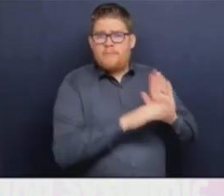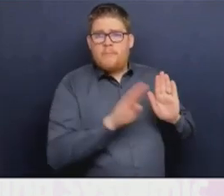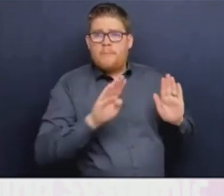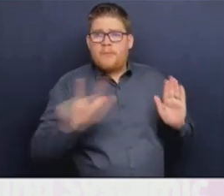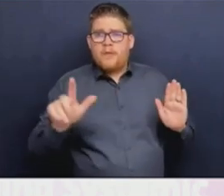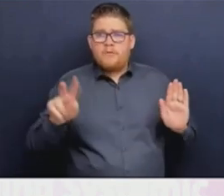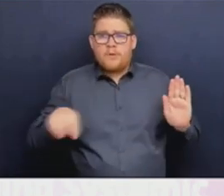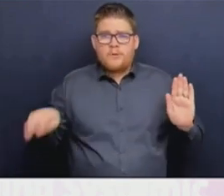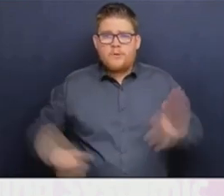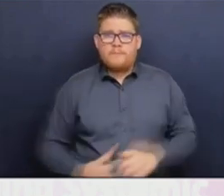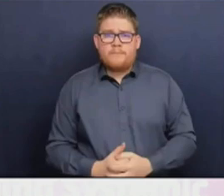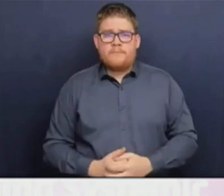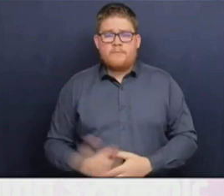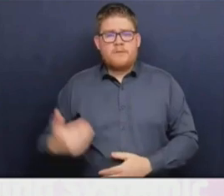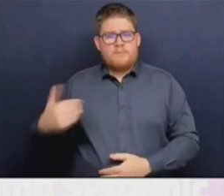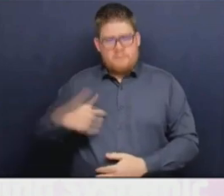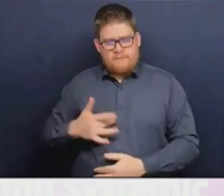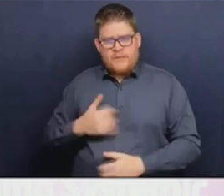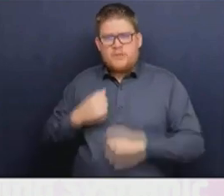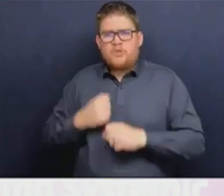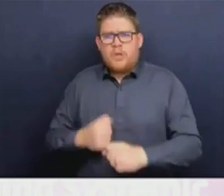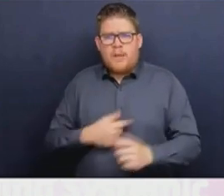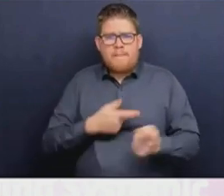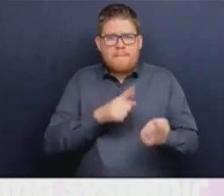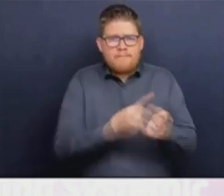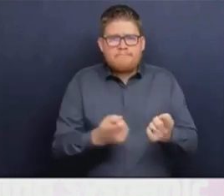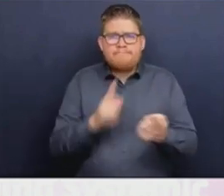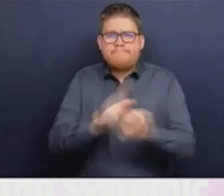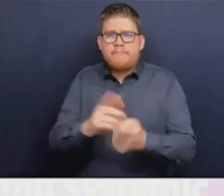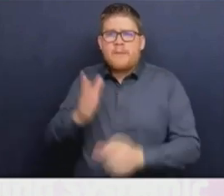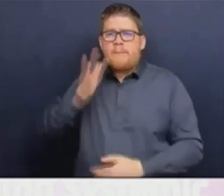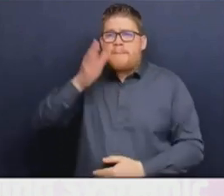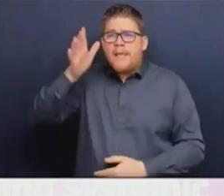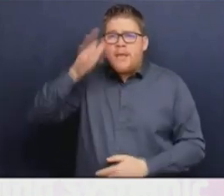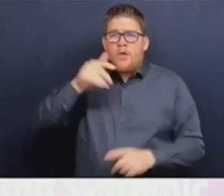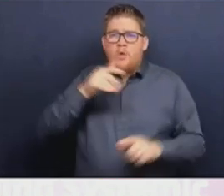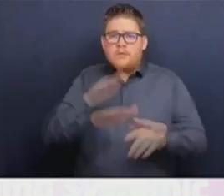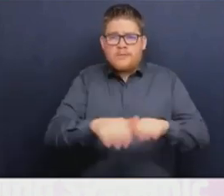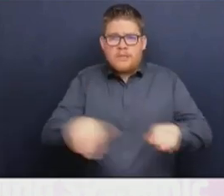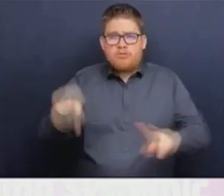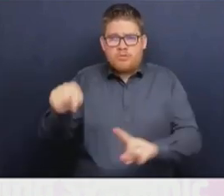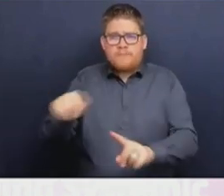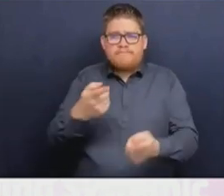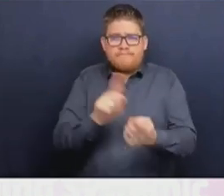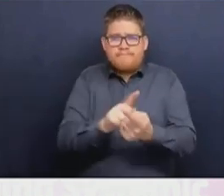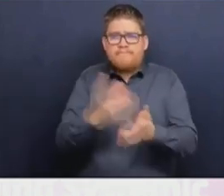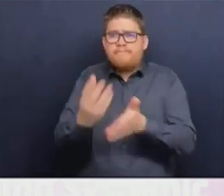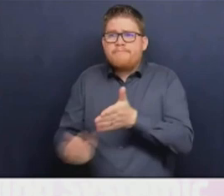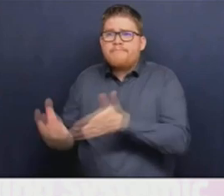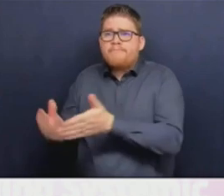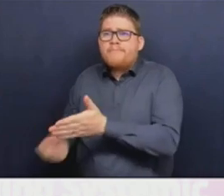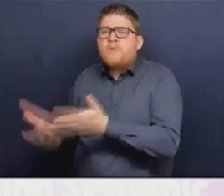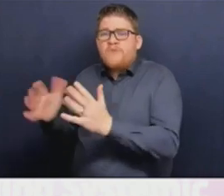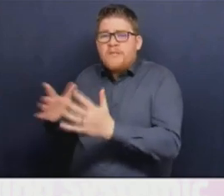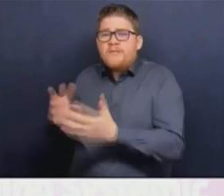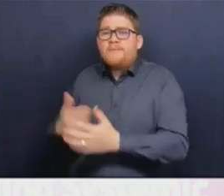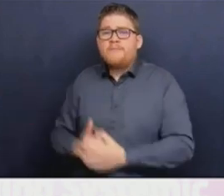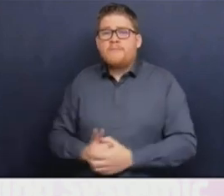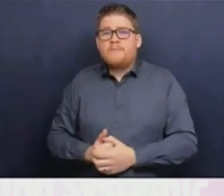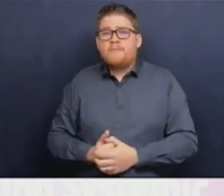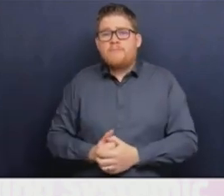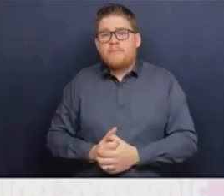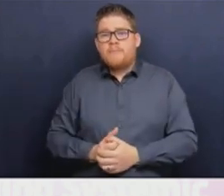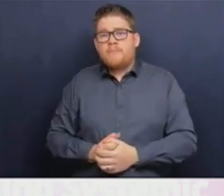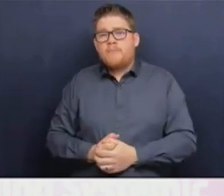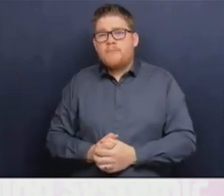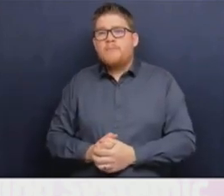met with parents who lost children during the opioid crisis, the poisoned drug supply that has